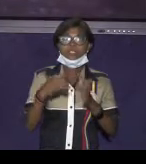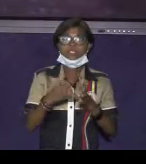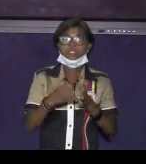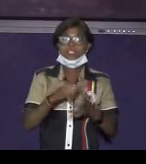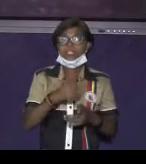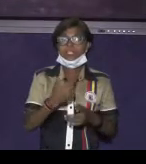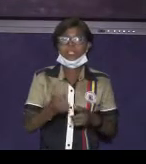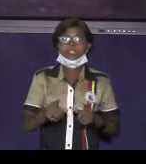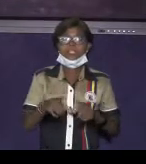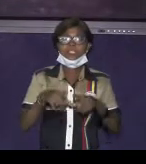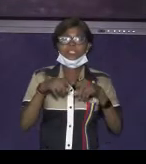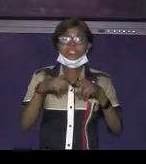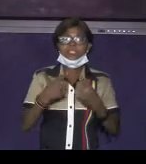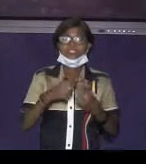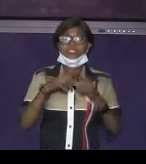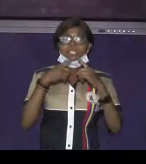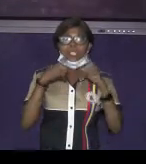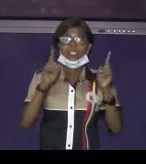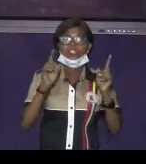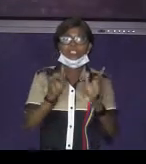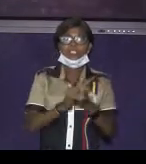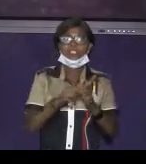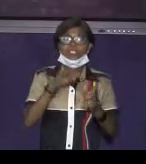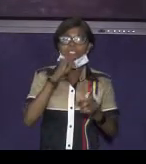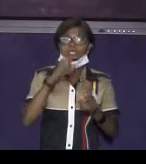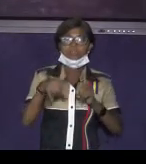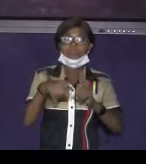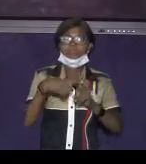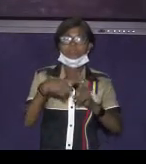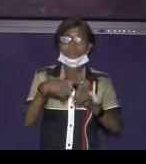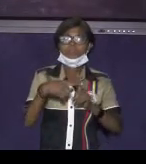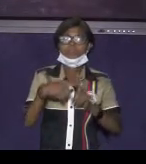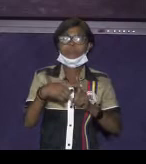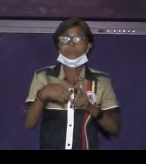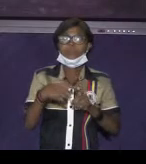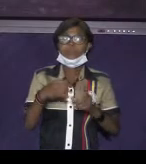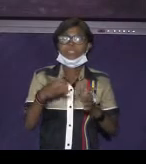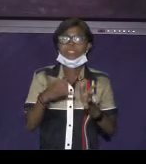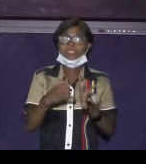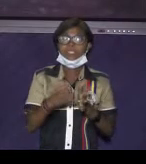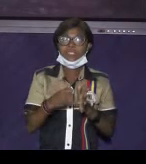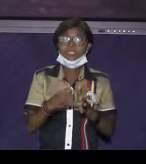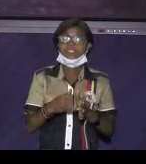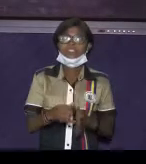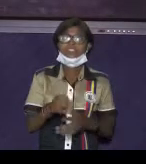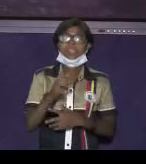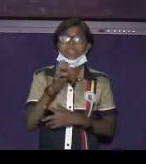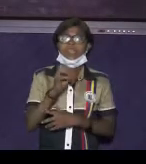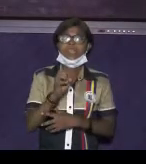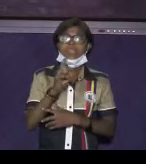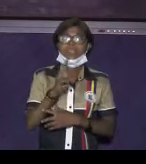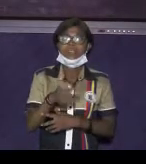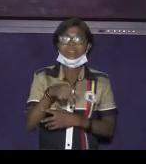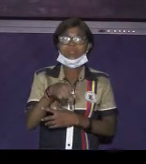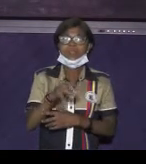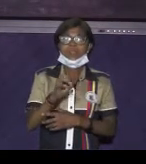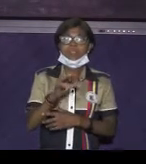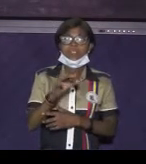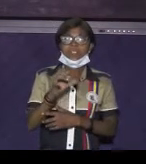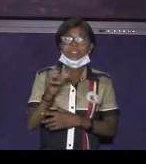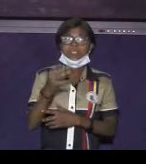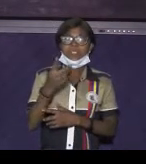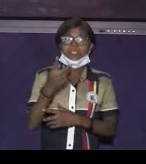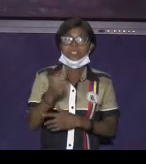any declaration that is positive. An affirmative sentence expresses the validity of truth of